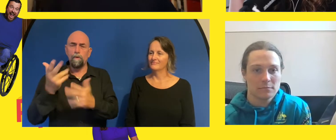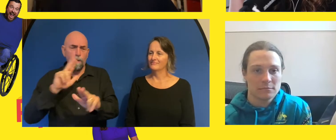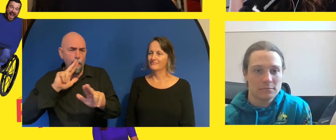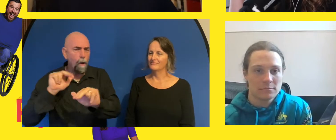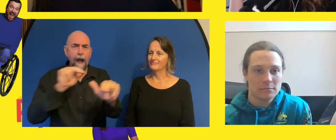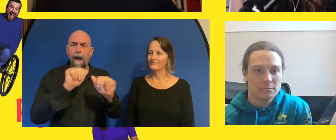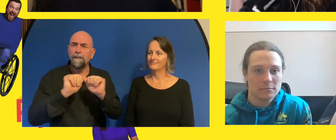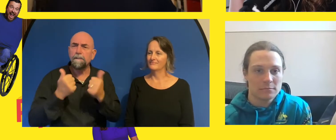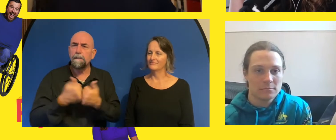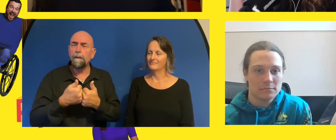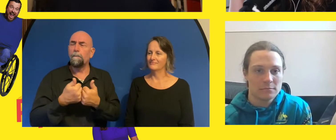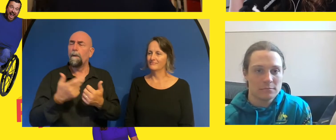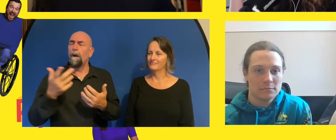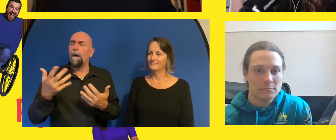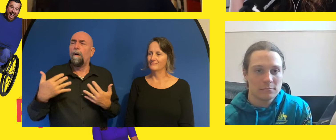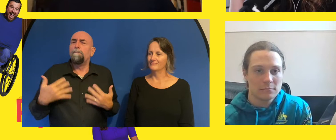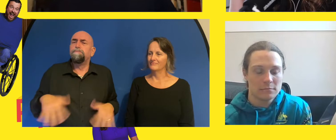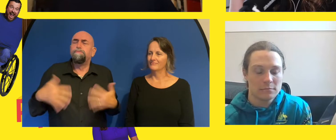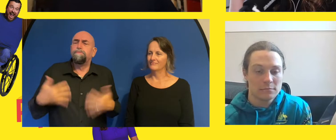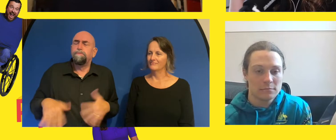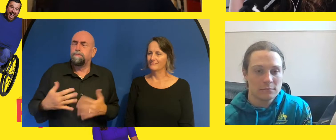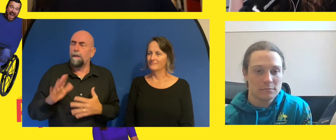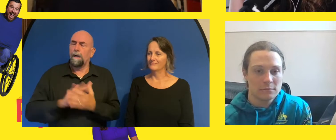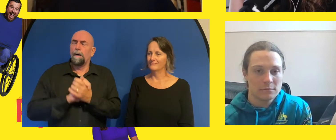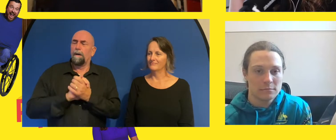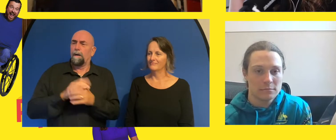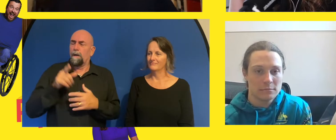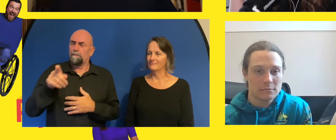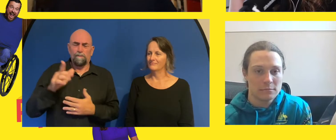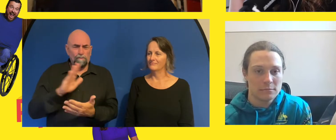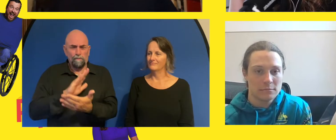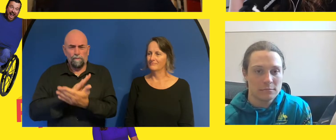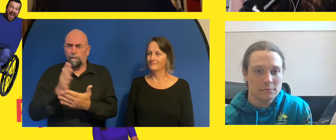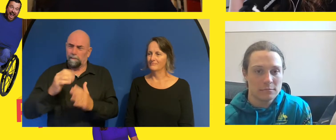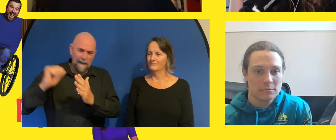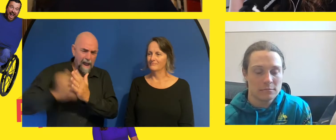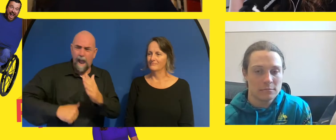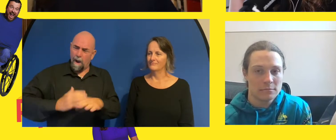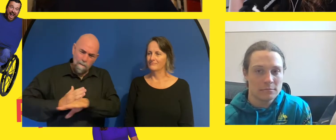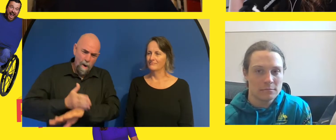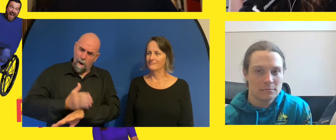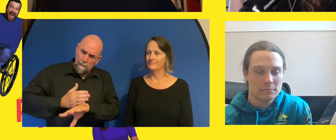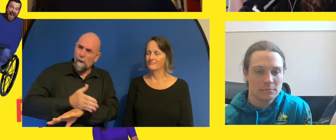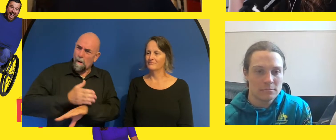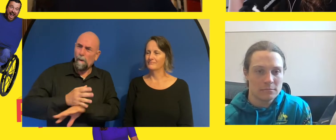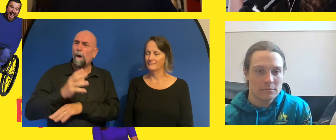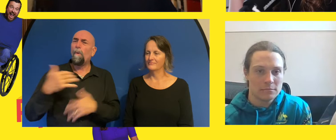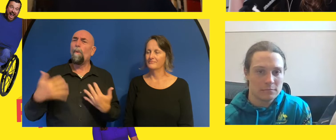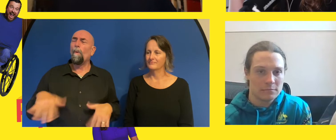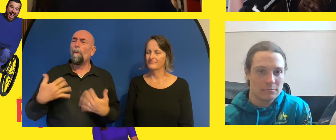undeniable hard work. I'm sure the 24 hours in the lead up to these games would have